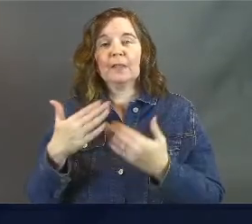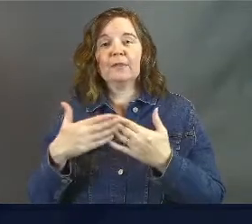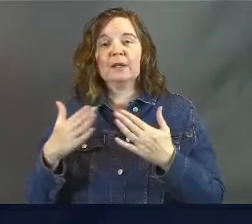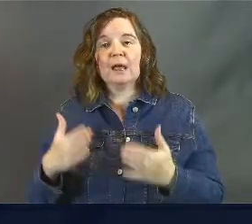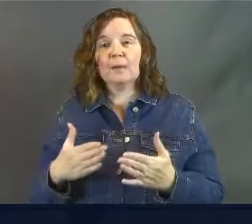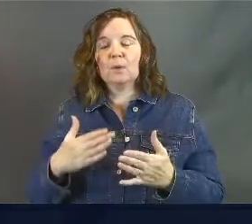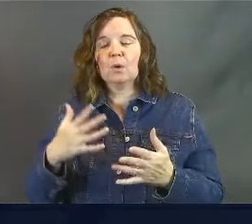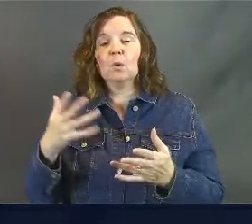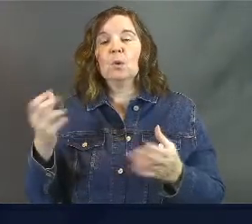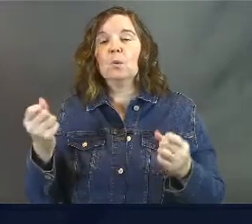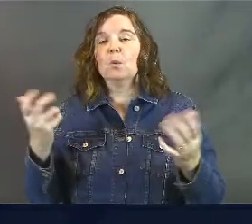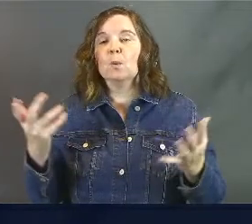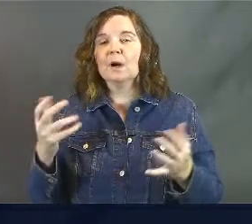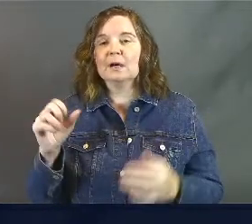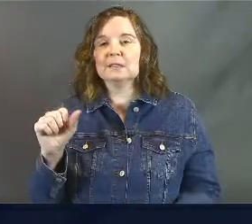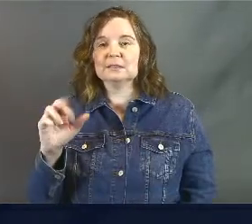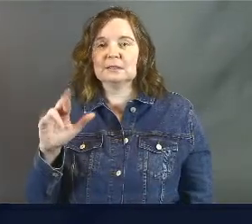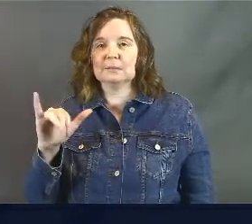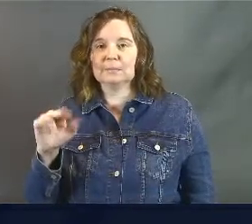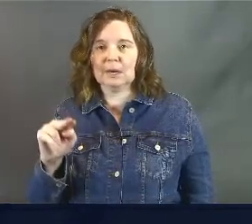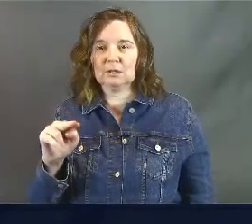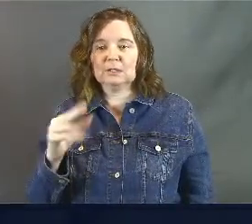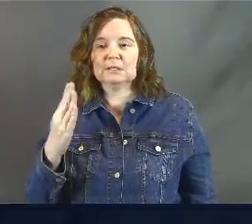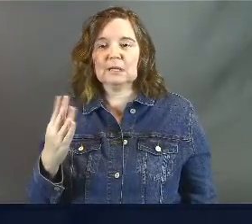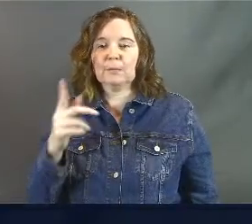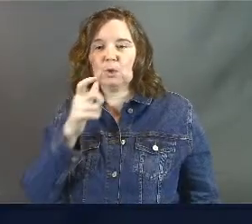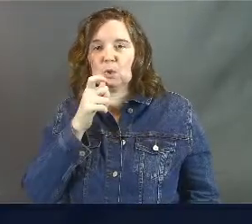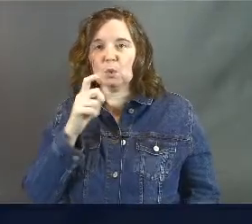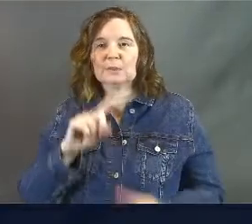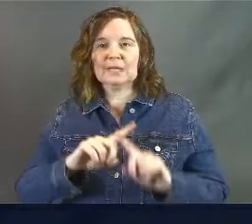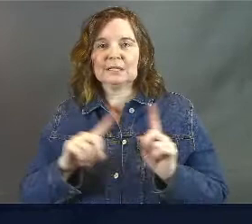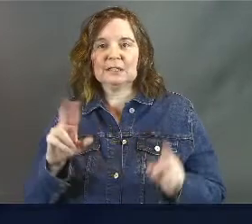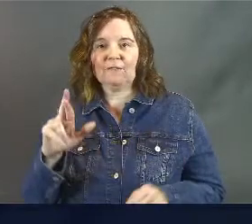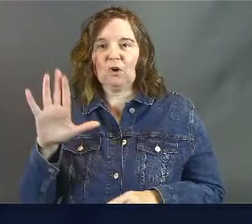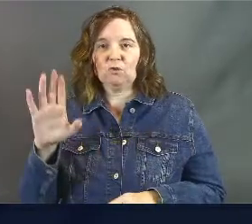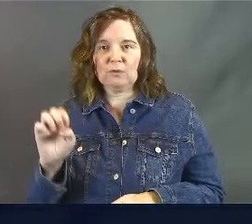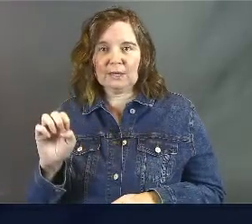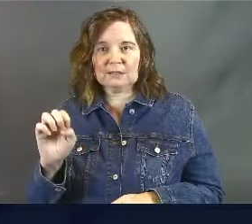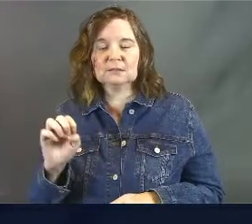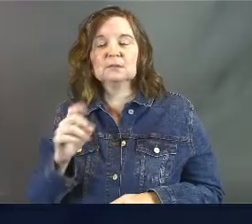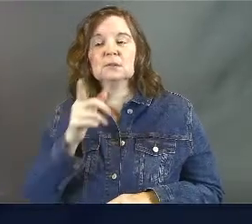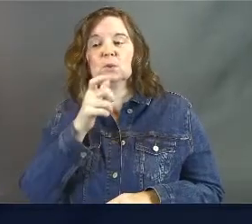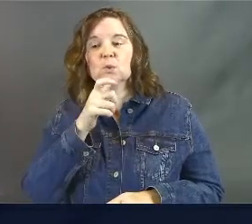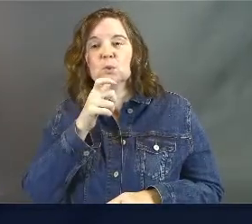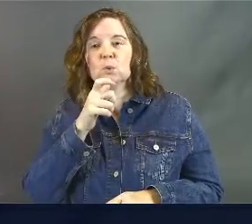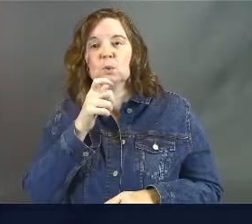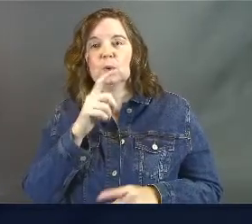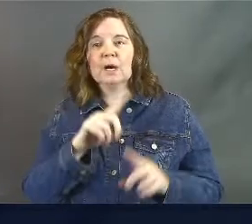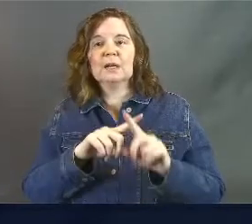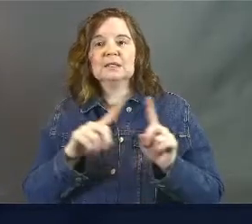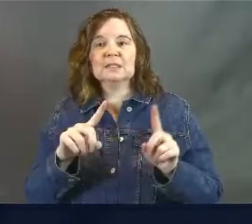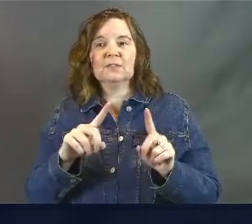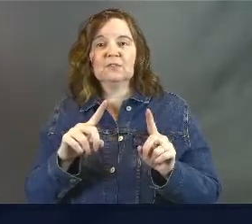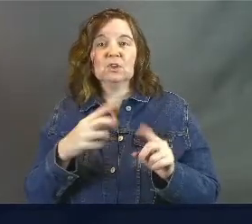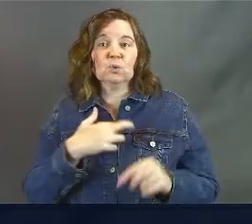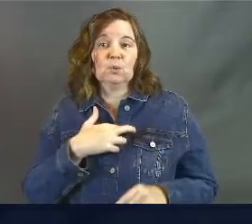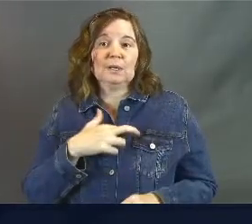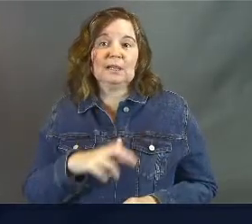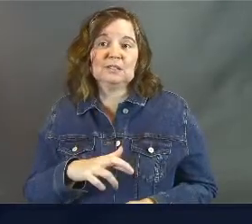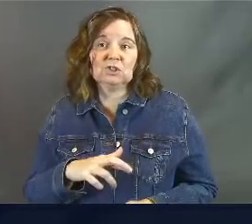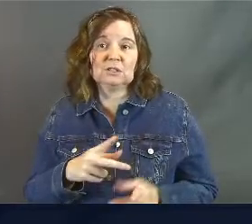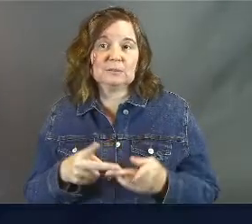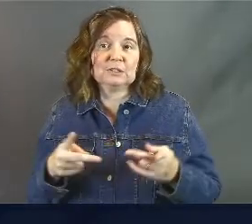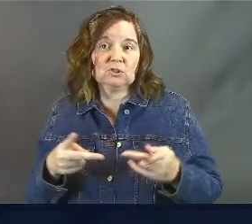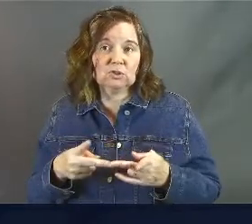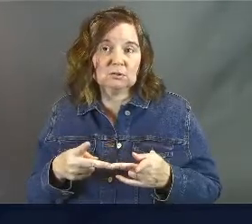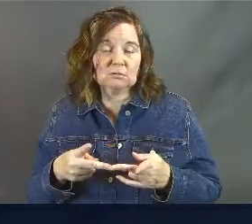neighbor, was a Samaritan, was someone who was a different race, was of someone who is of a different, even religious